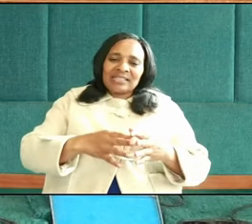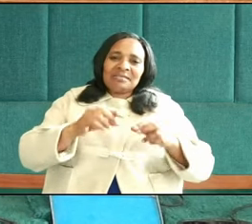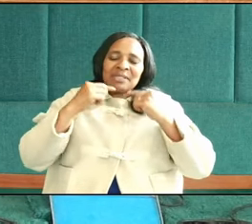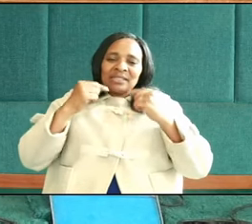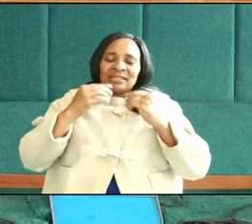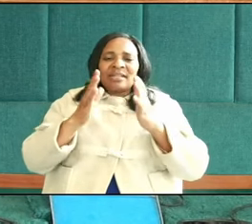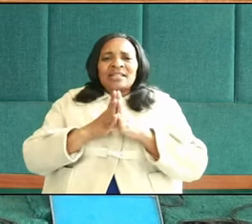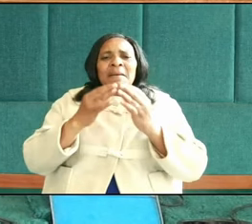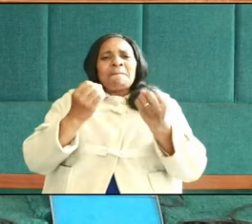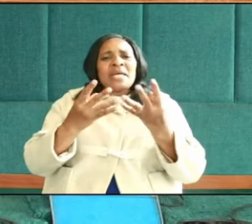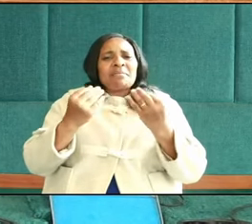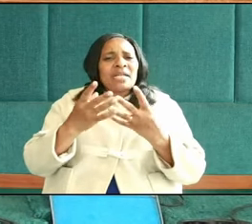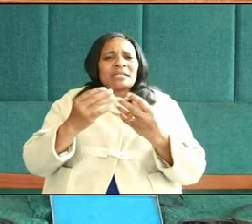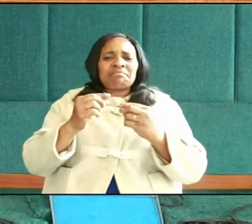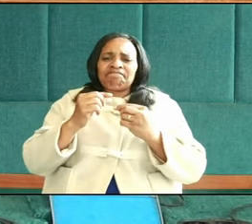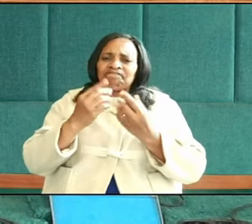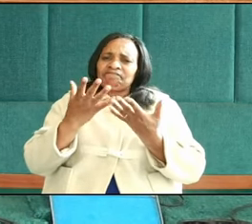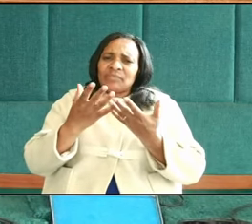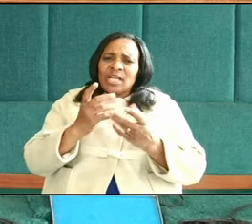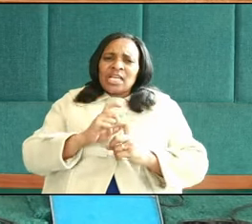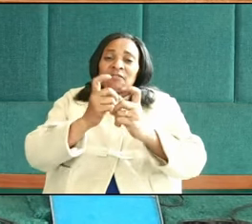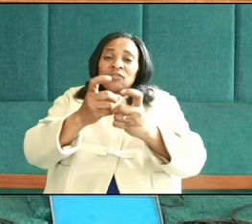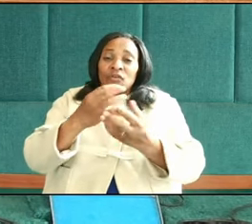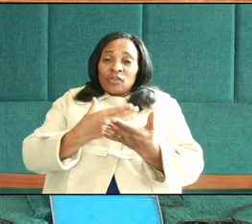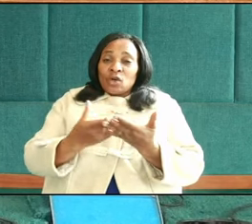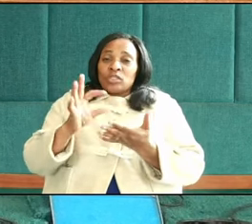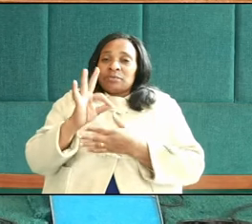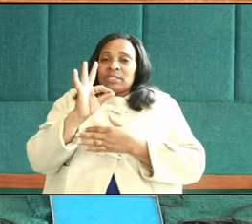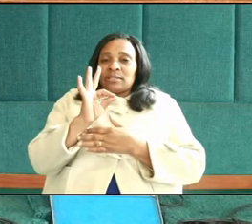are very many gifts of the Holy Spirit.